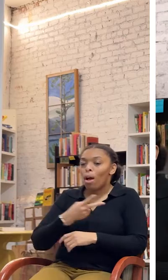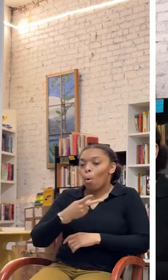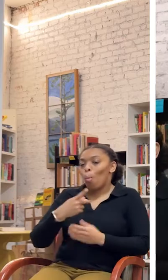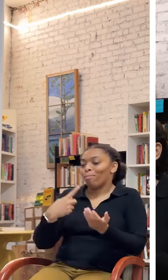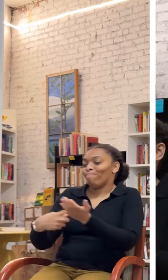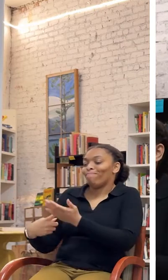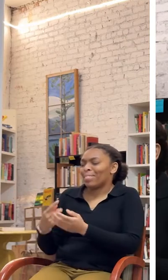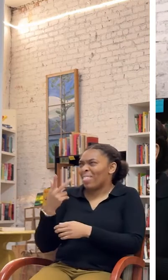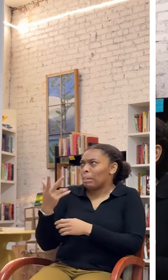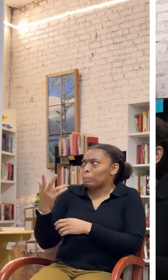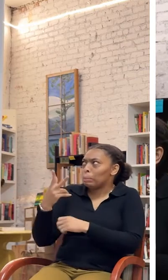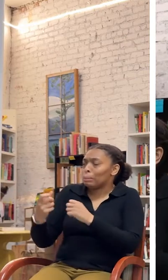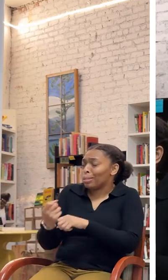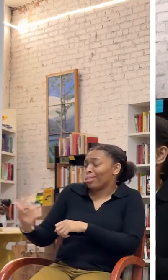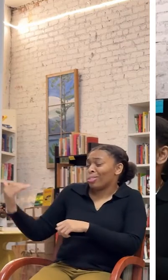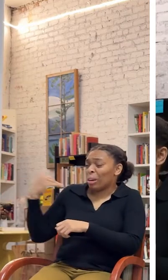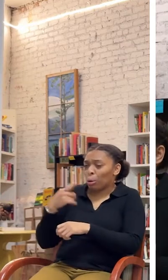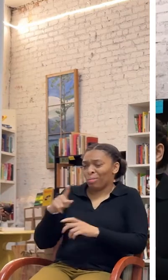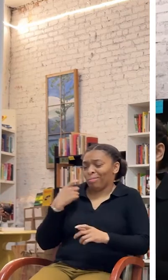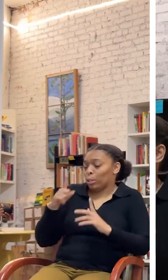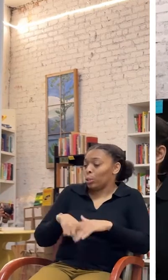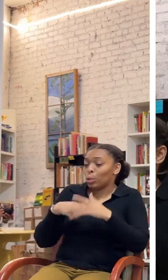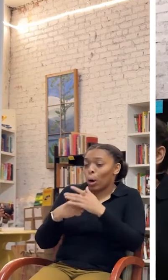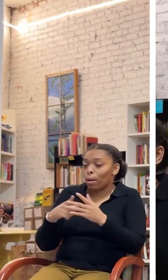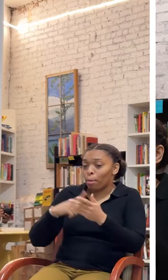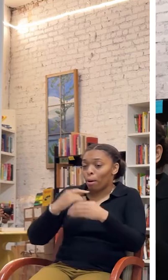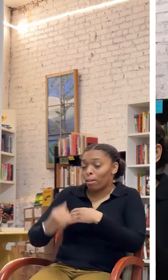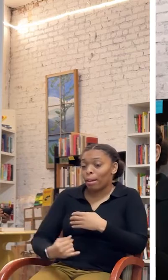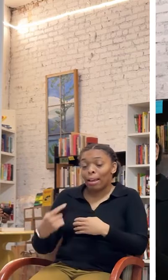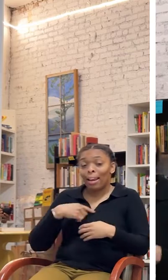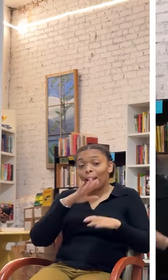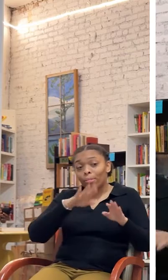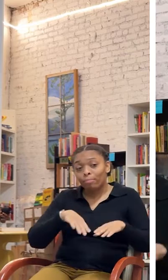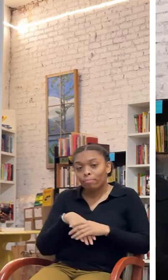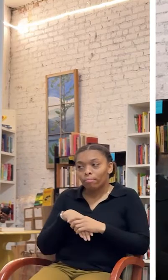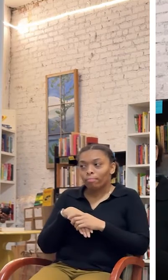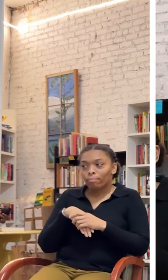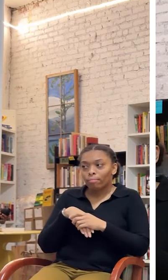3 years ago when you were just starting with this project, and every so often I would be like, "Y el libro?"